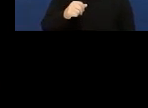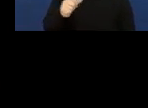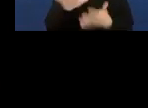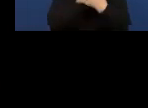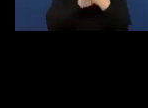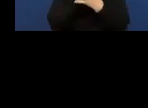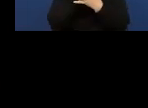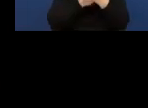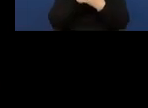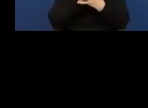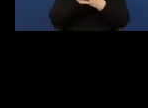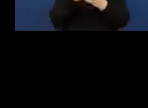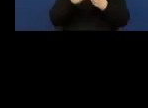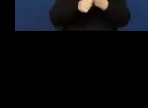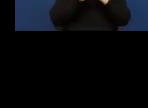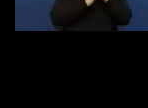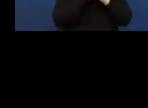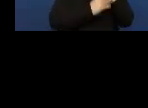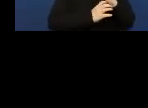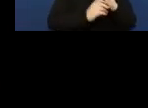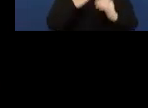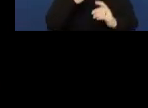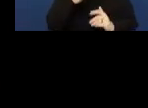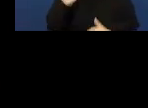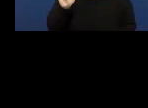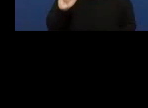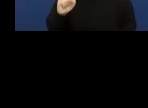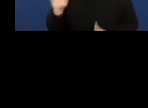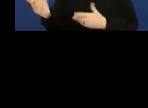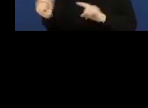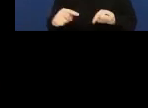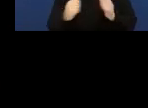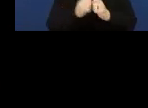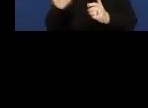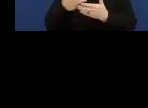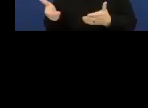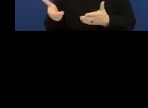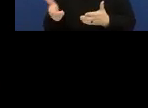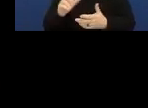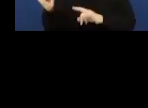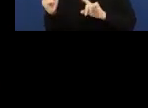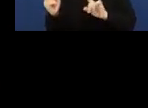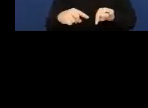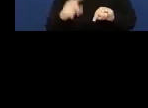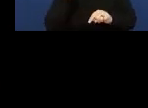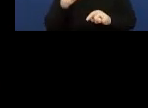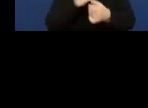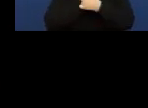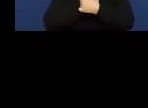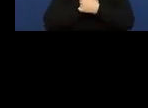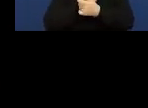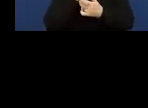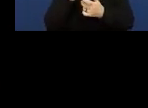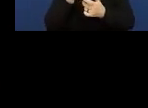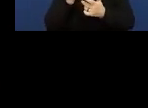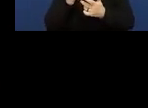Nubians came there with their stuff and that they came only for the love of the possessor of right. So Intef